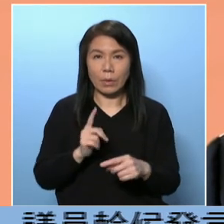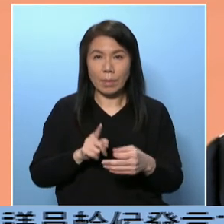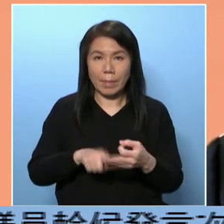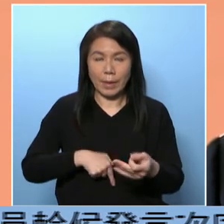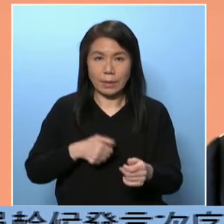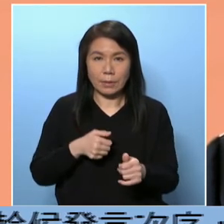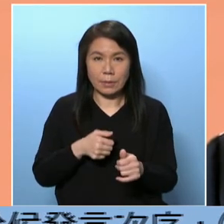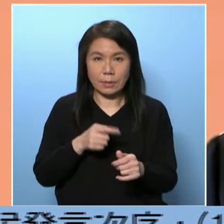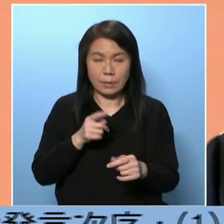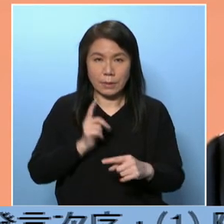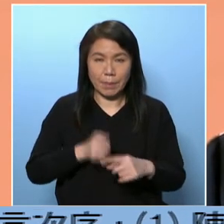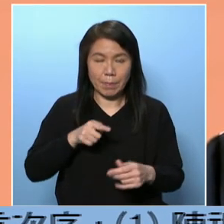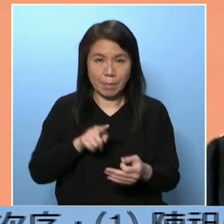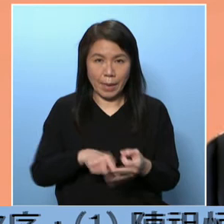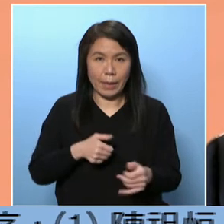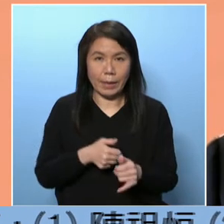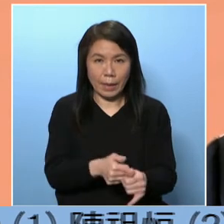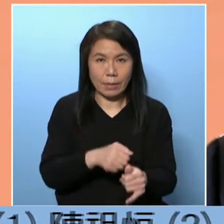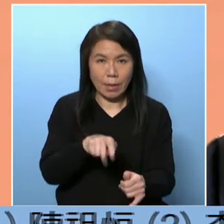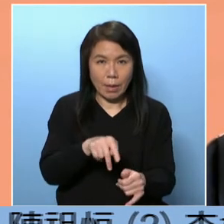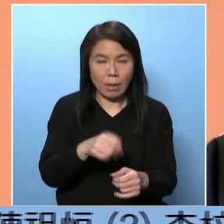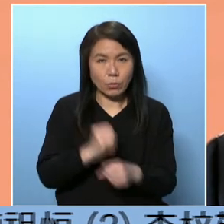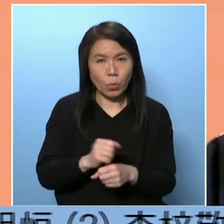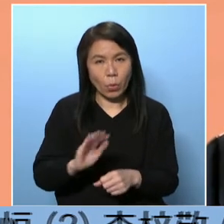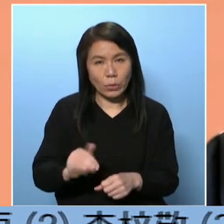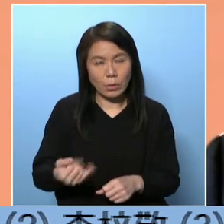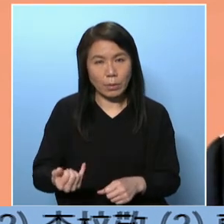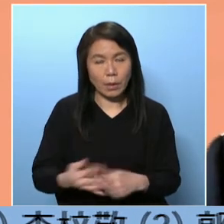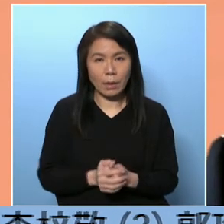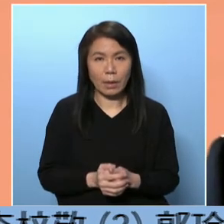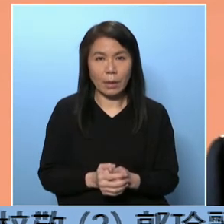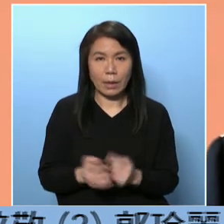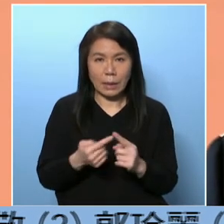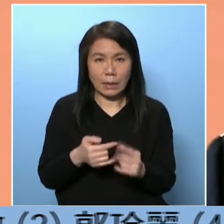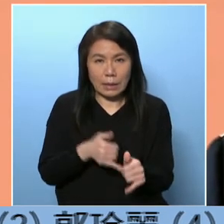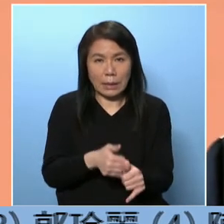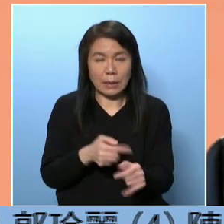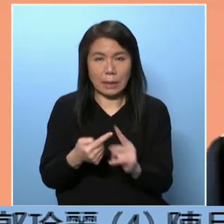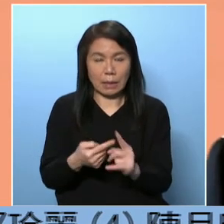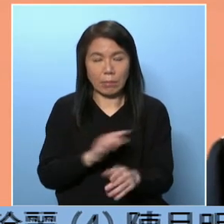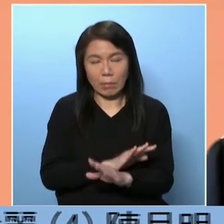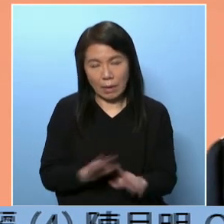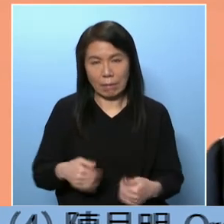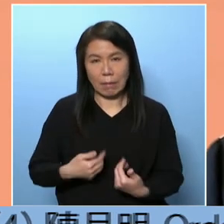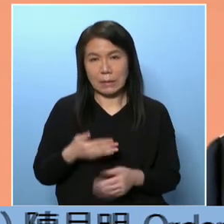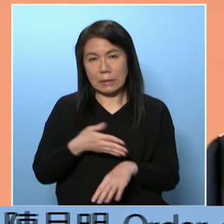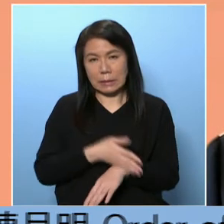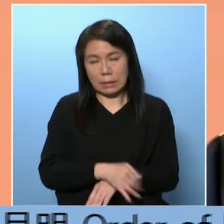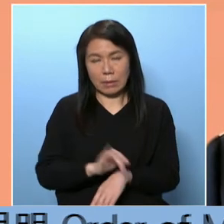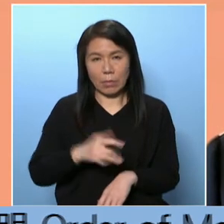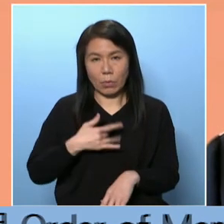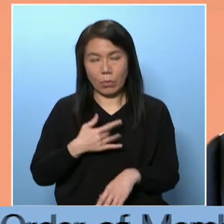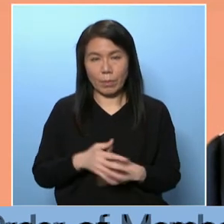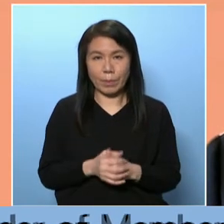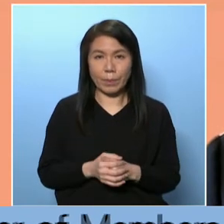without the real name mechanism in place, without being able to track down to all the individuals, then if we